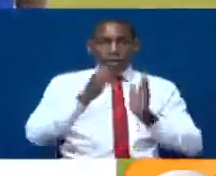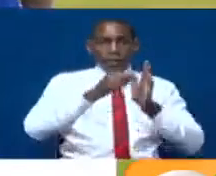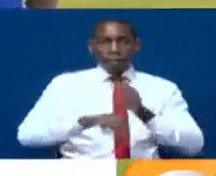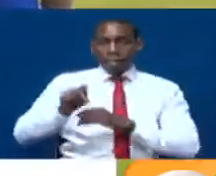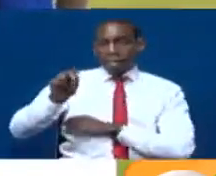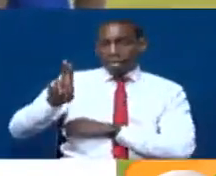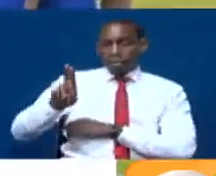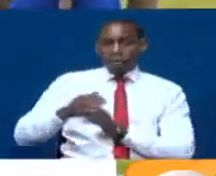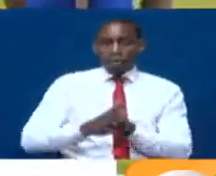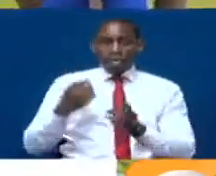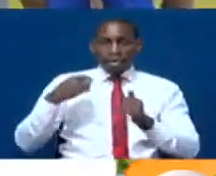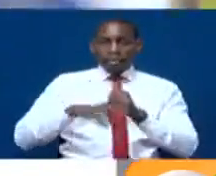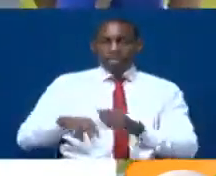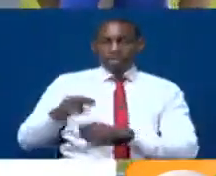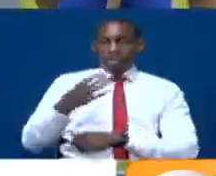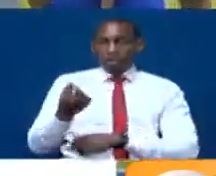Kenyatta University is seventh with